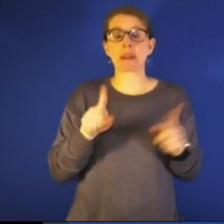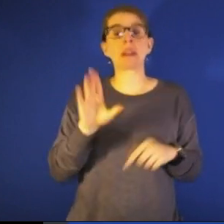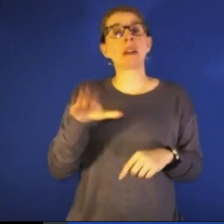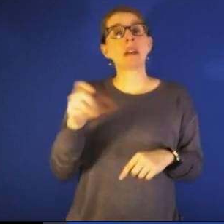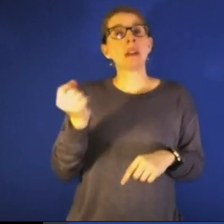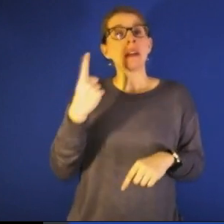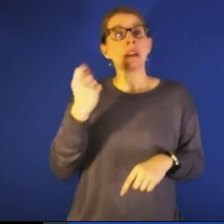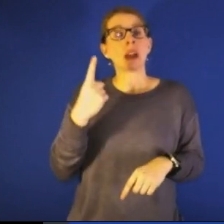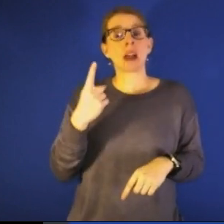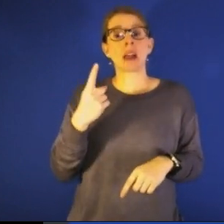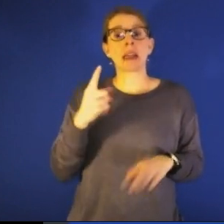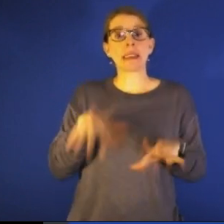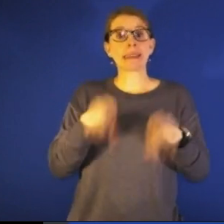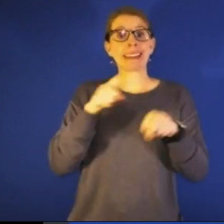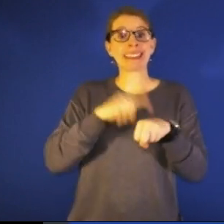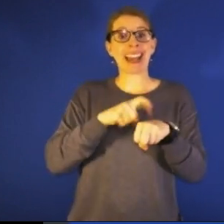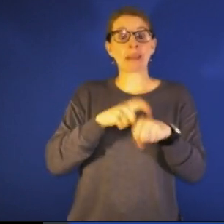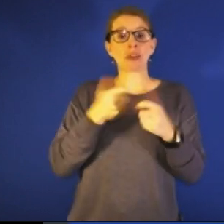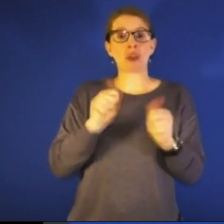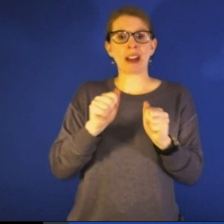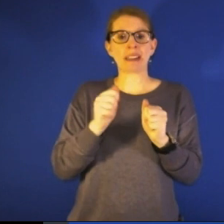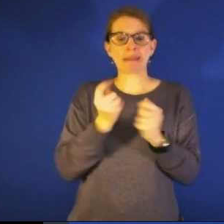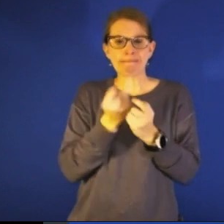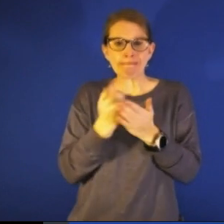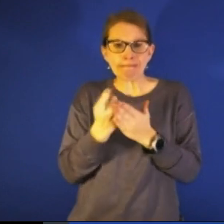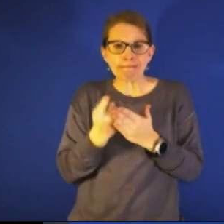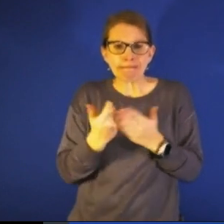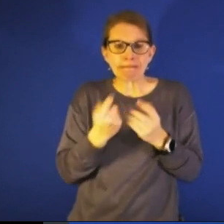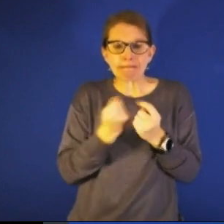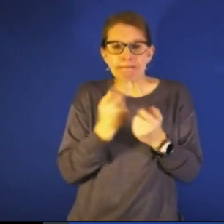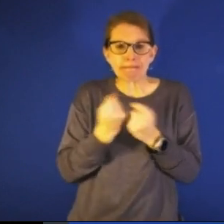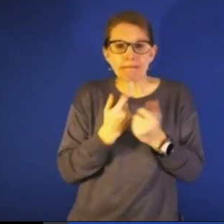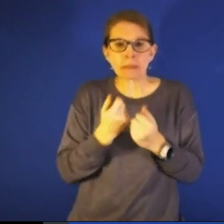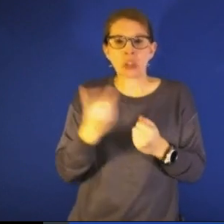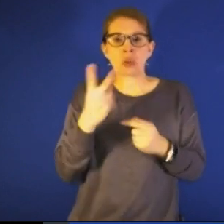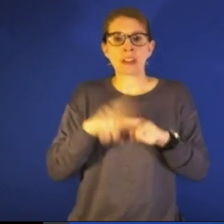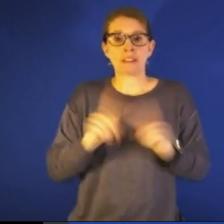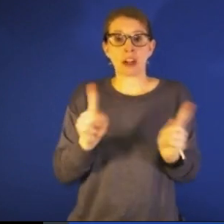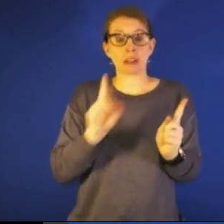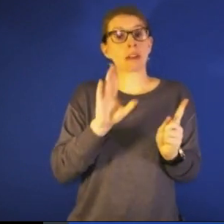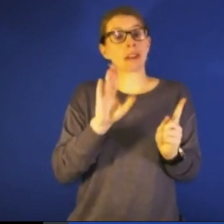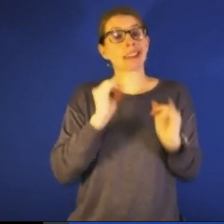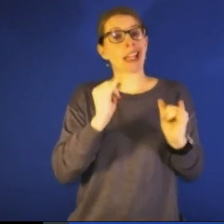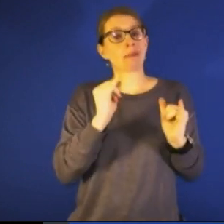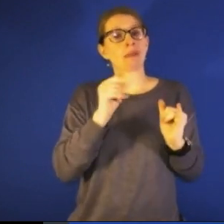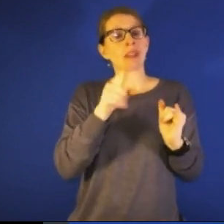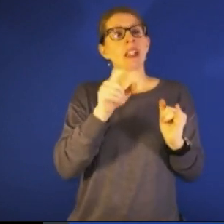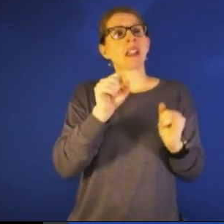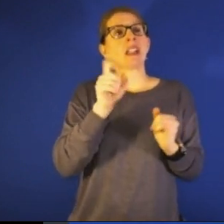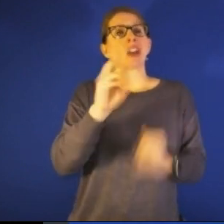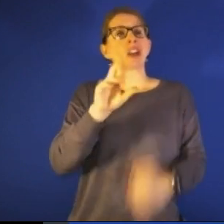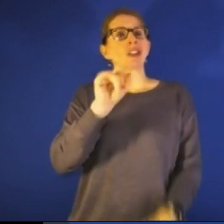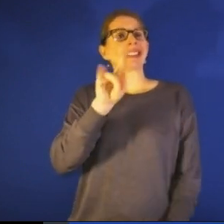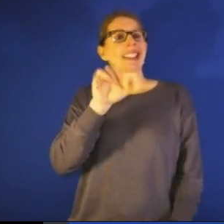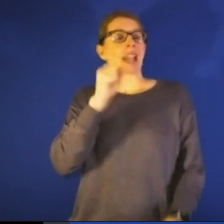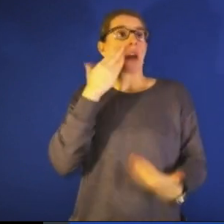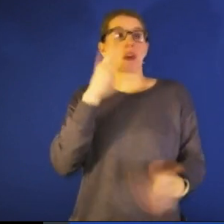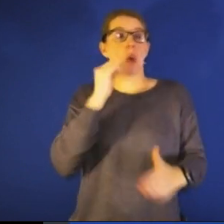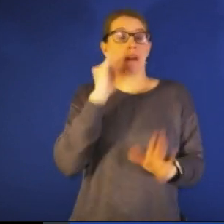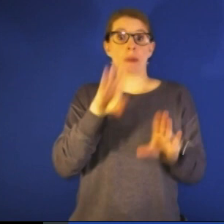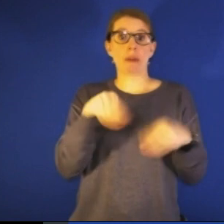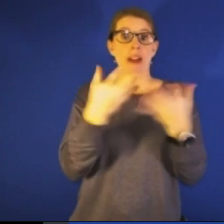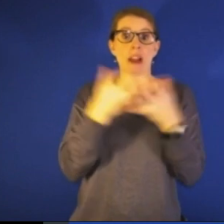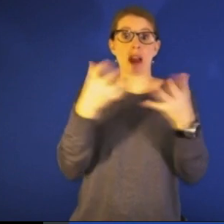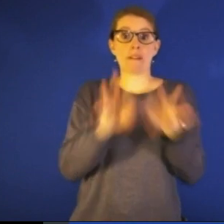take time to try to tease out those two differences. And to your point, Dr. Stites, I don't know if it brings a lot of value. We're trying to